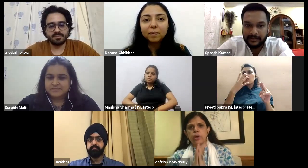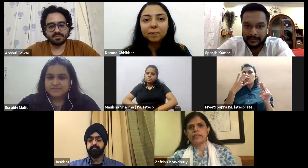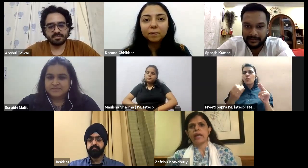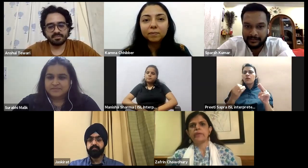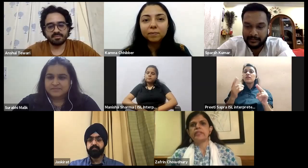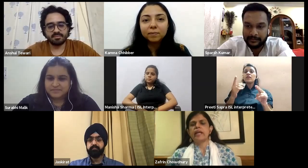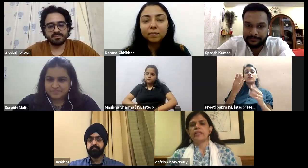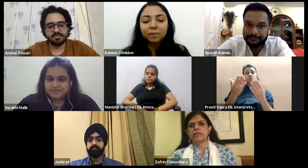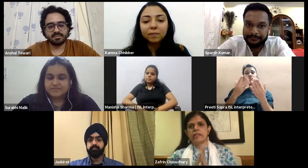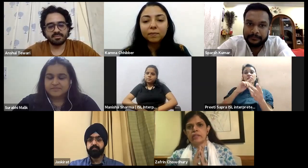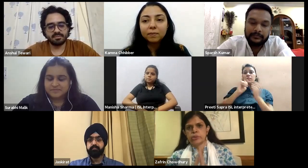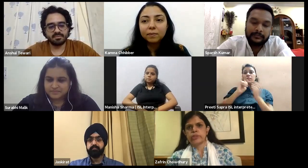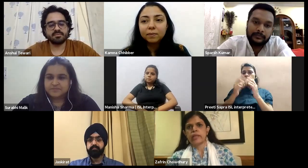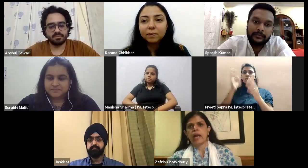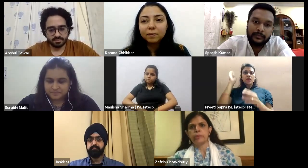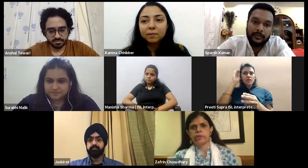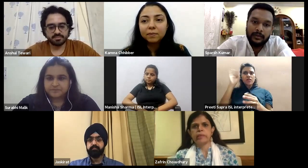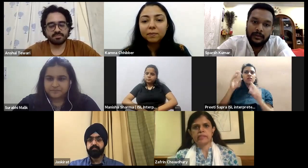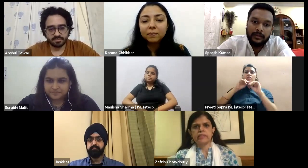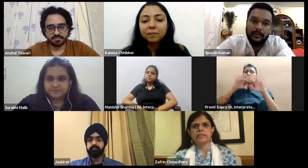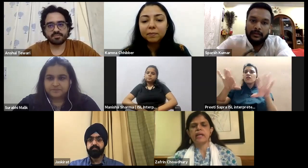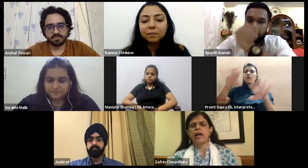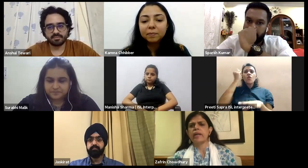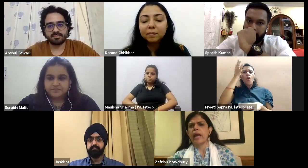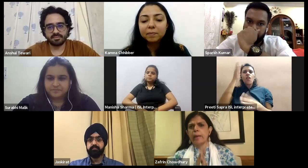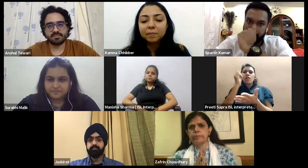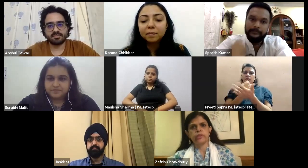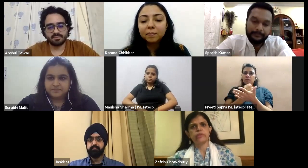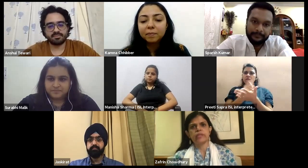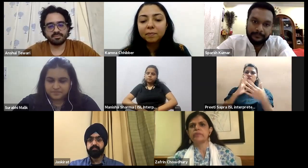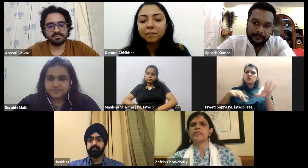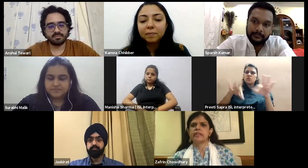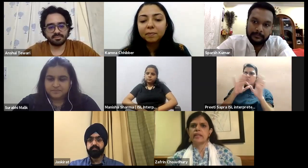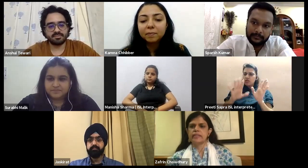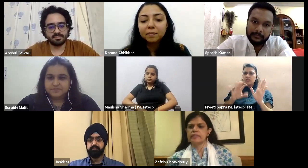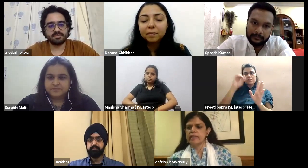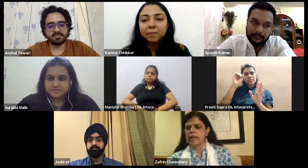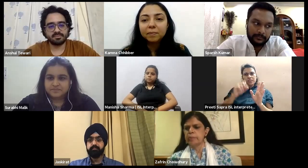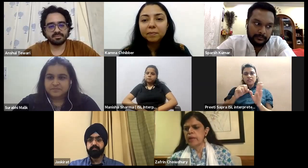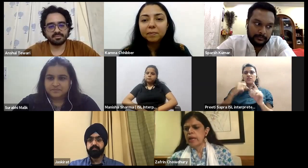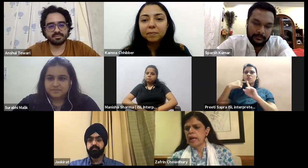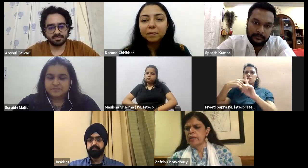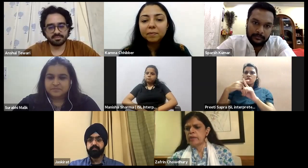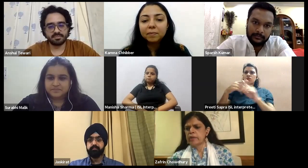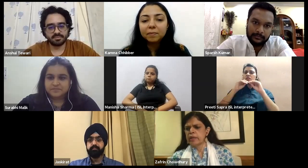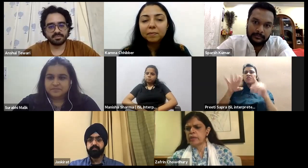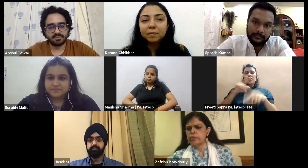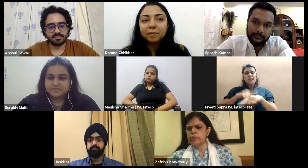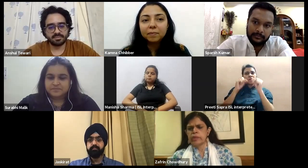the solidarity and the social harmony messages are absolutely critical at this time.